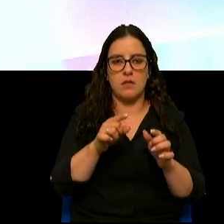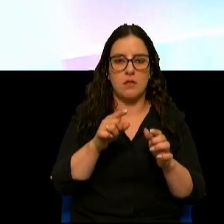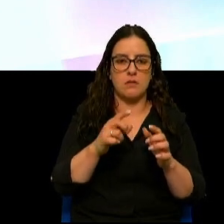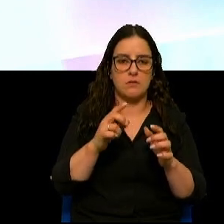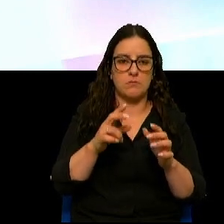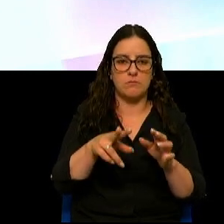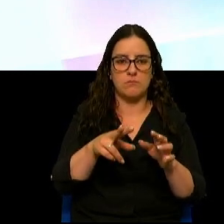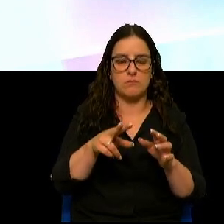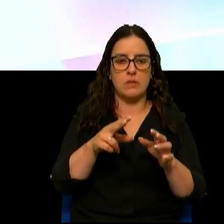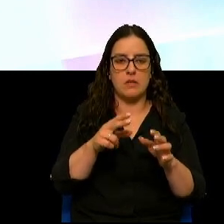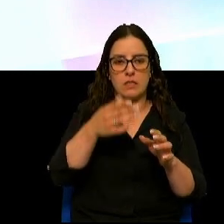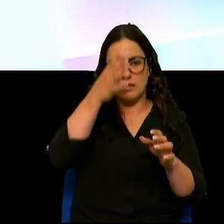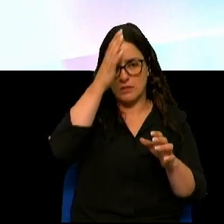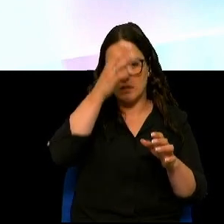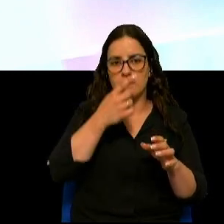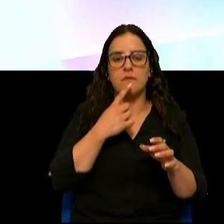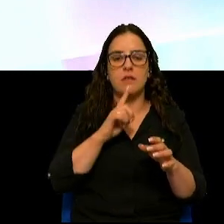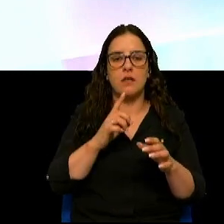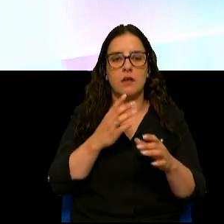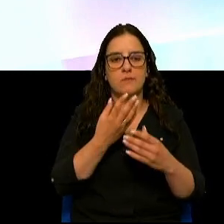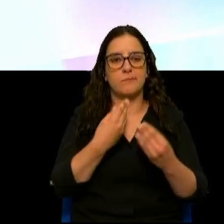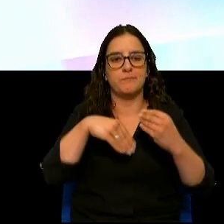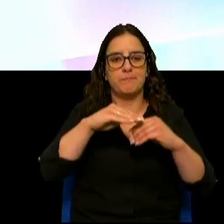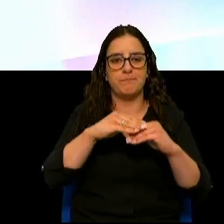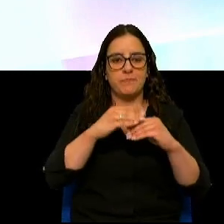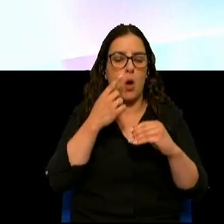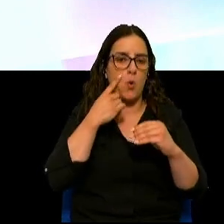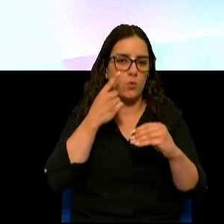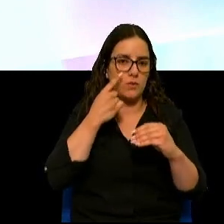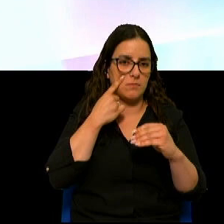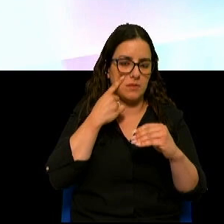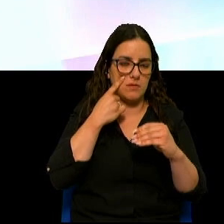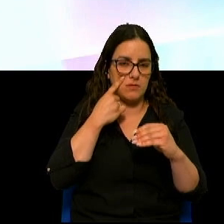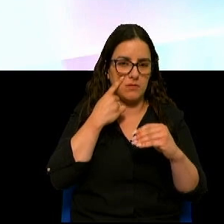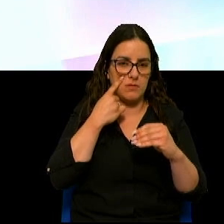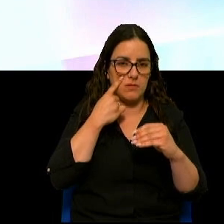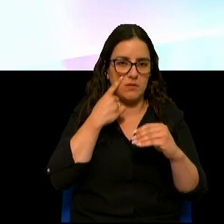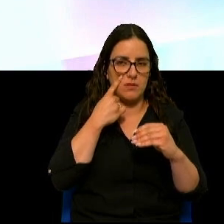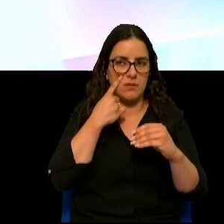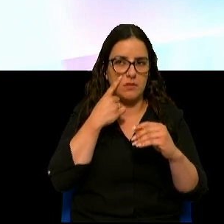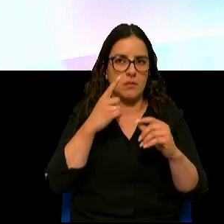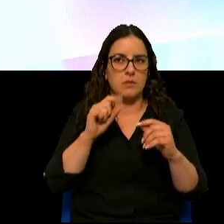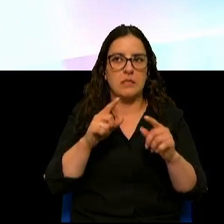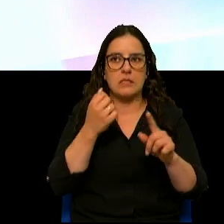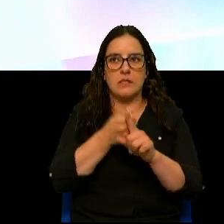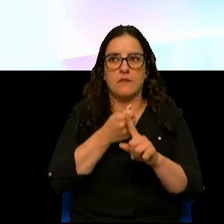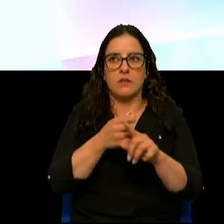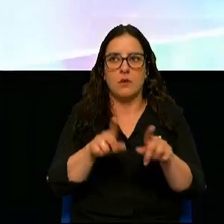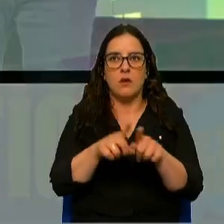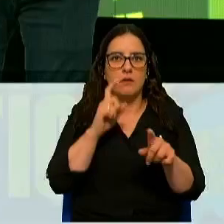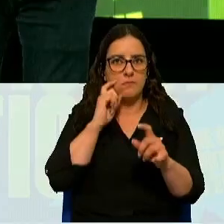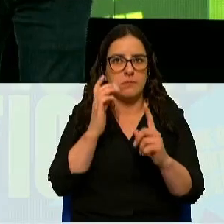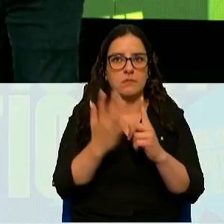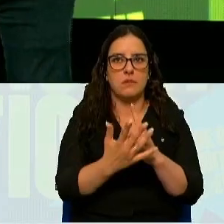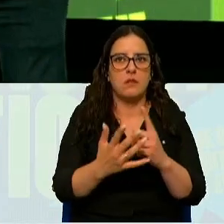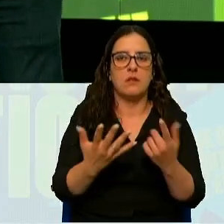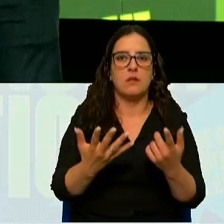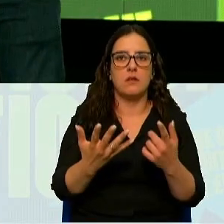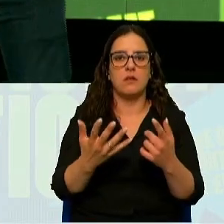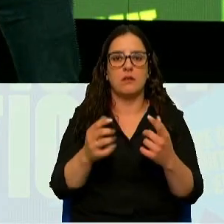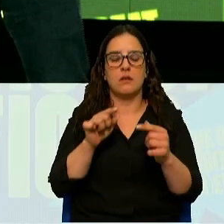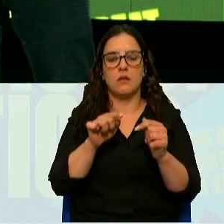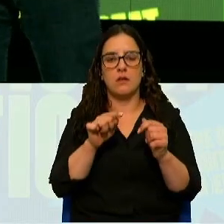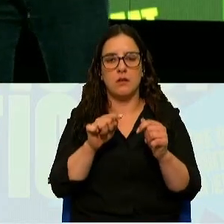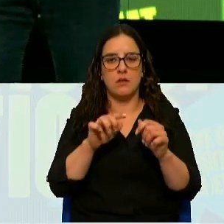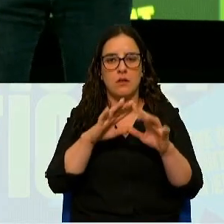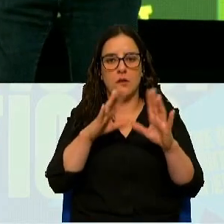top of the knowledge around that challenges like sustainability a global health or food supply